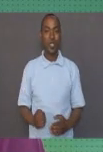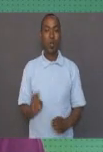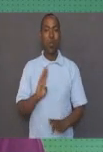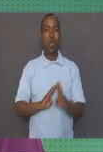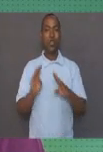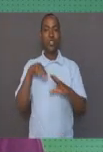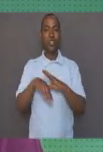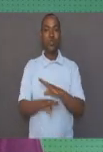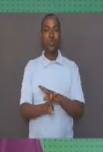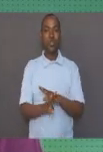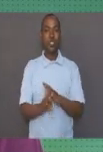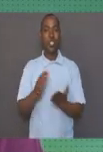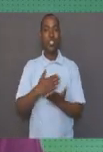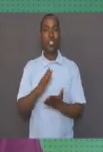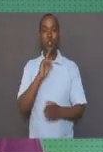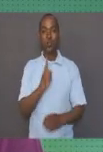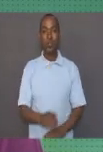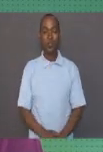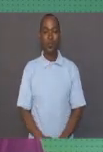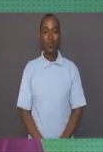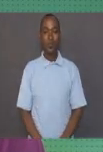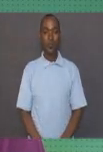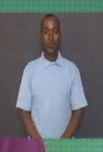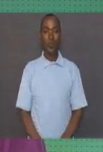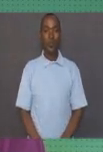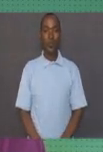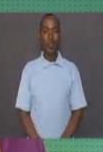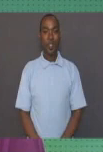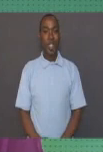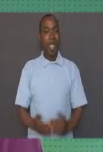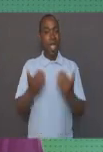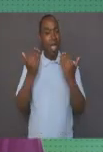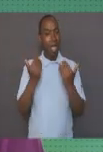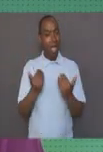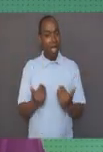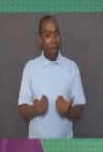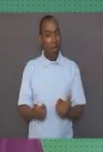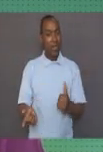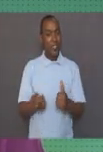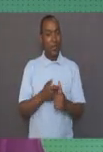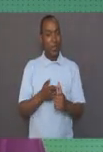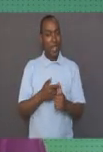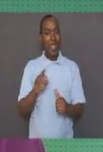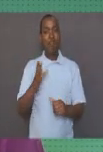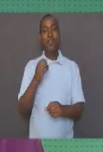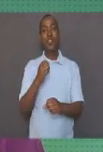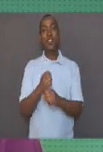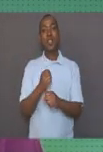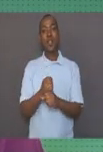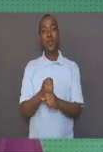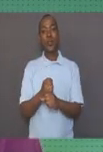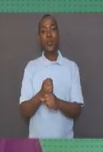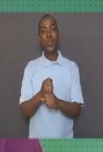involved in biological research. For our first activity,